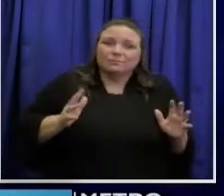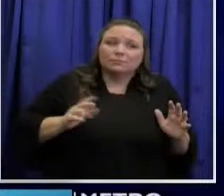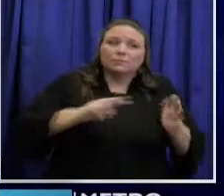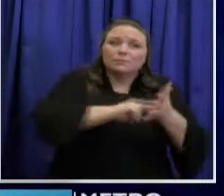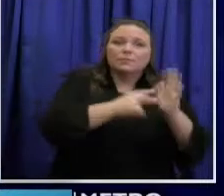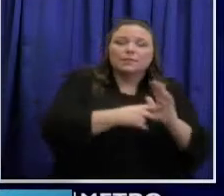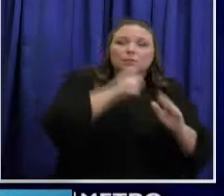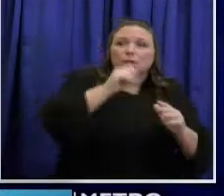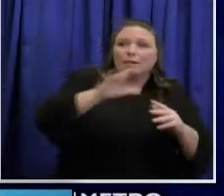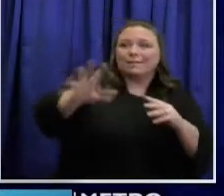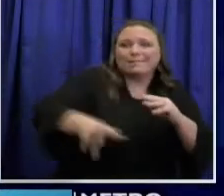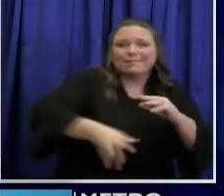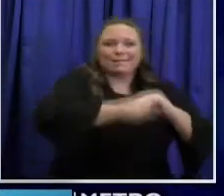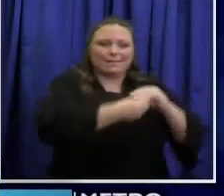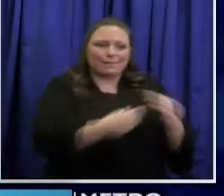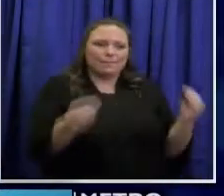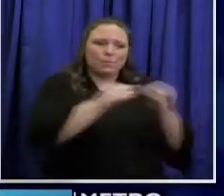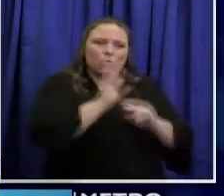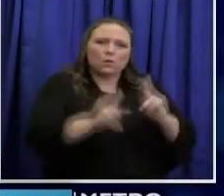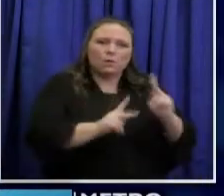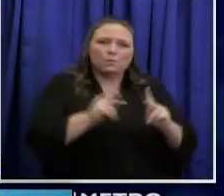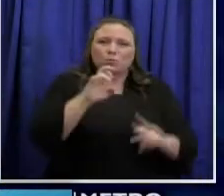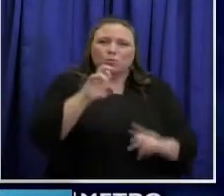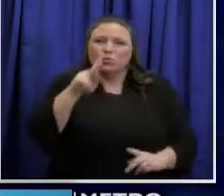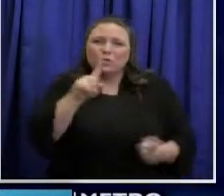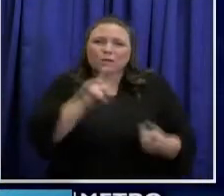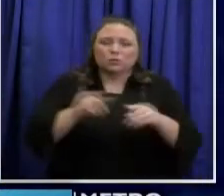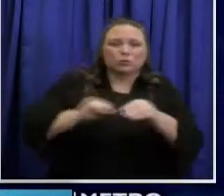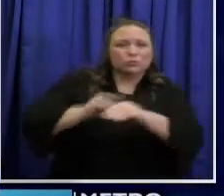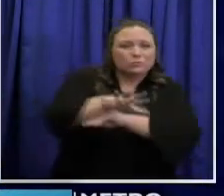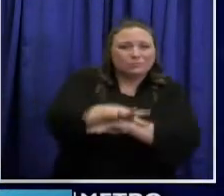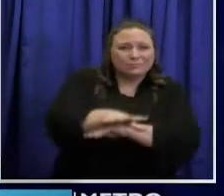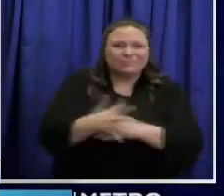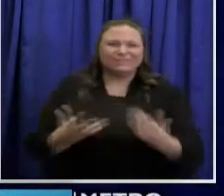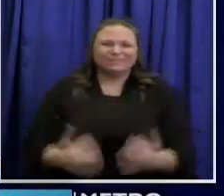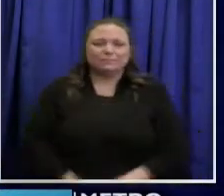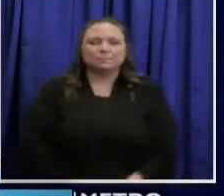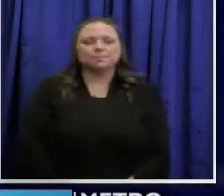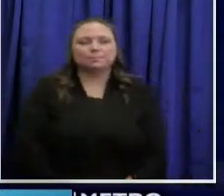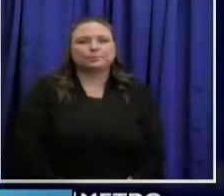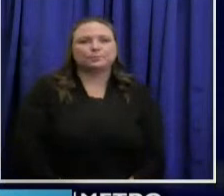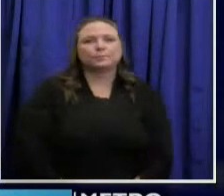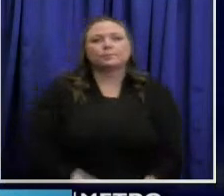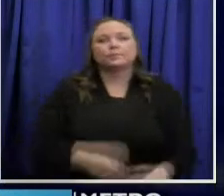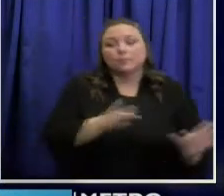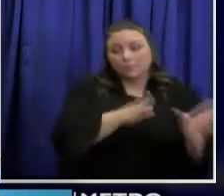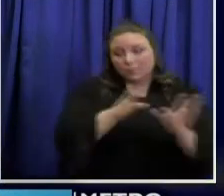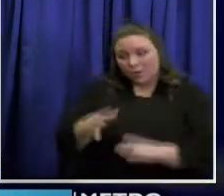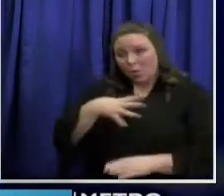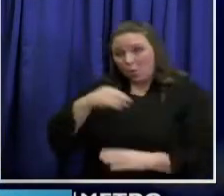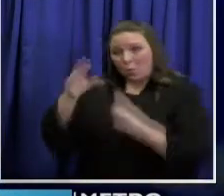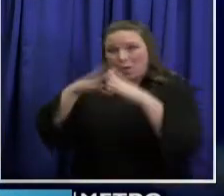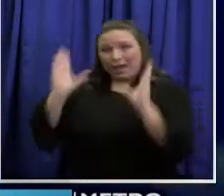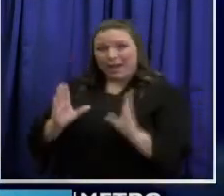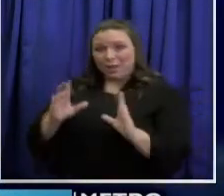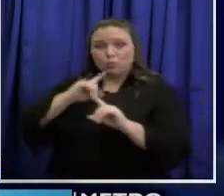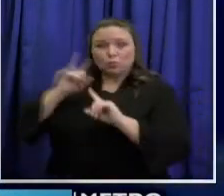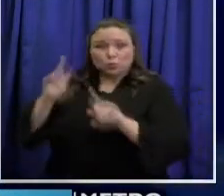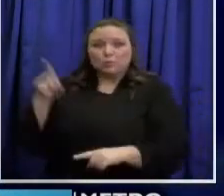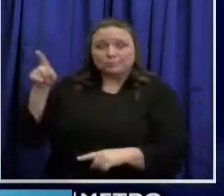not adding, don't add additional risk is another way of thinking about it. Now, in terms of the White House